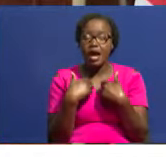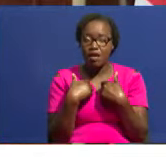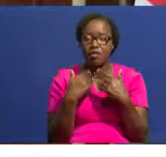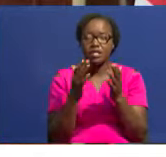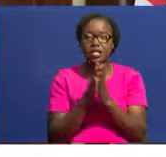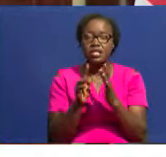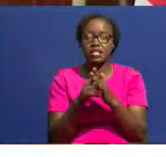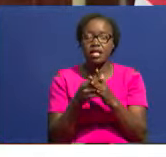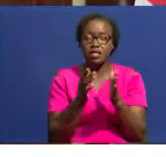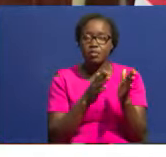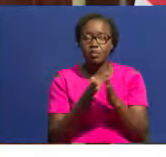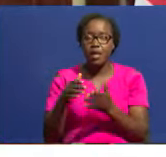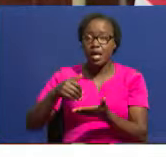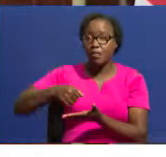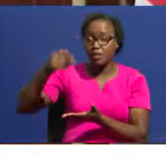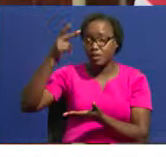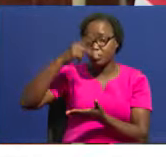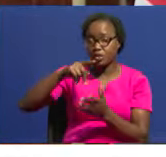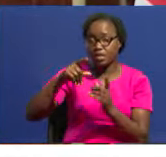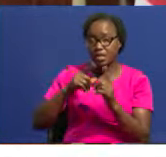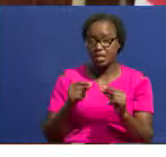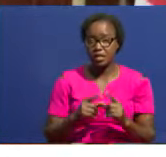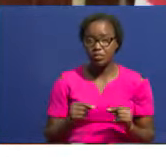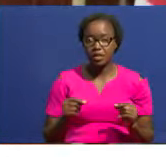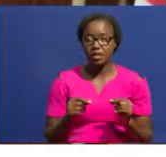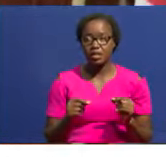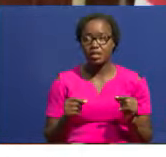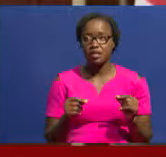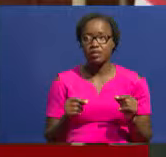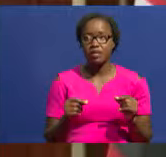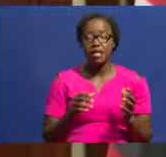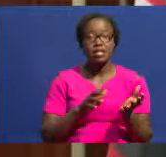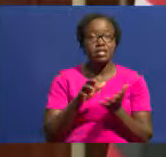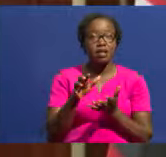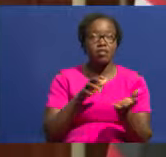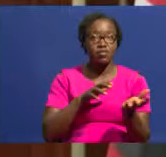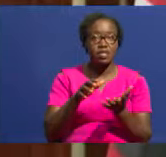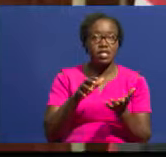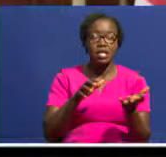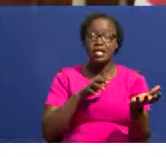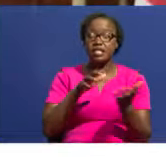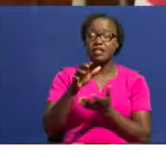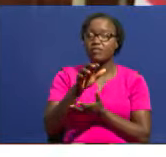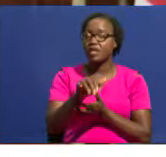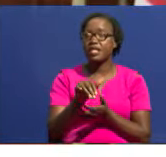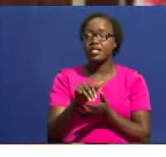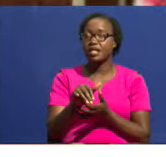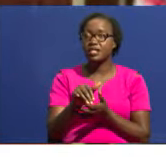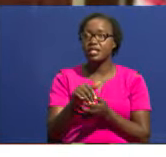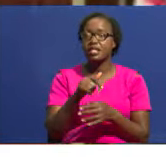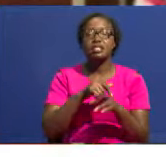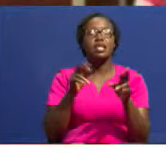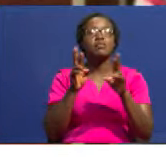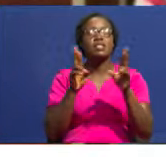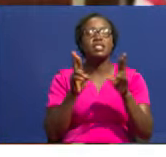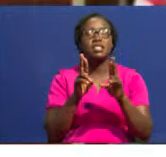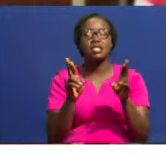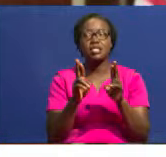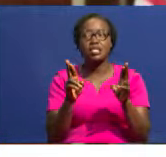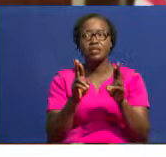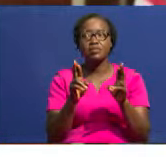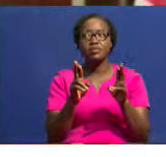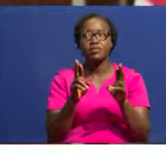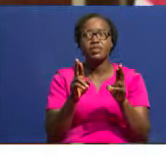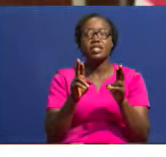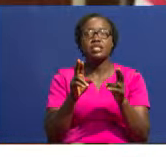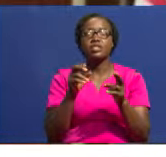to prepare a budget policy statement, draft. This is a draft that, once it's ready, needs